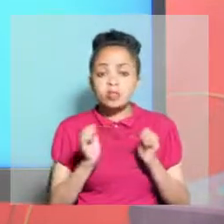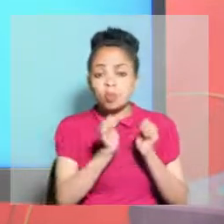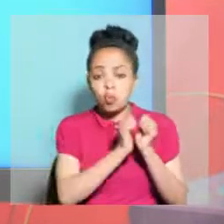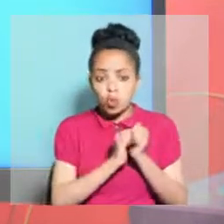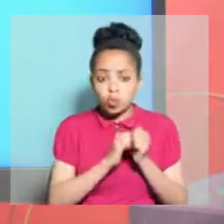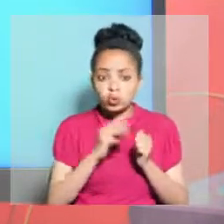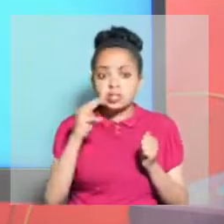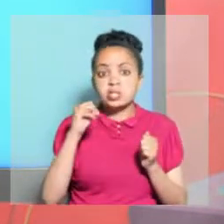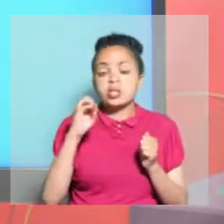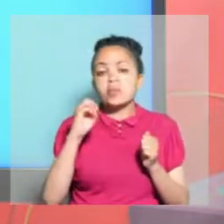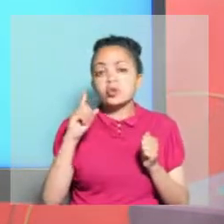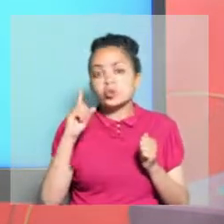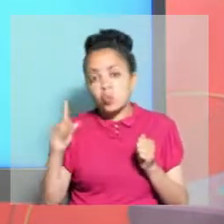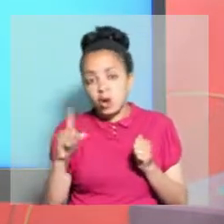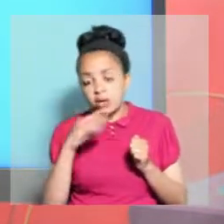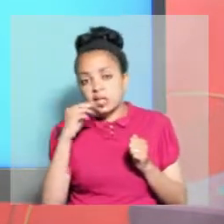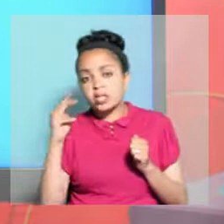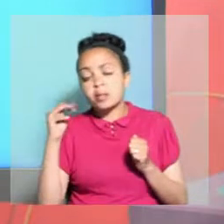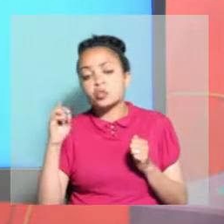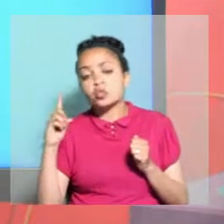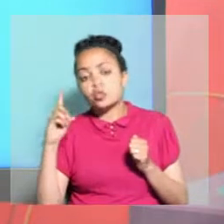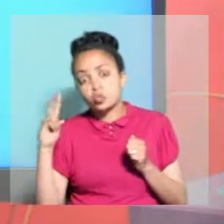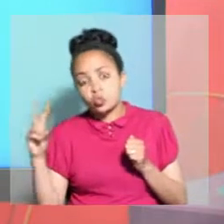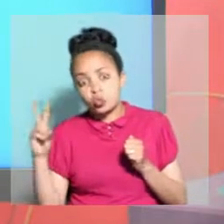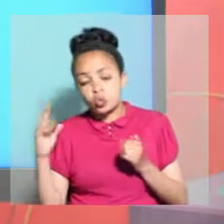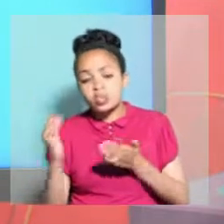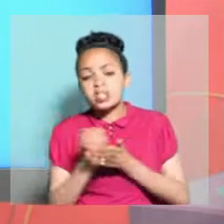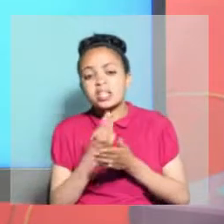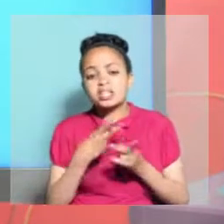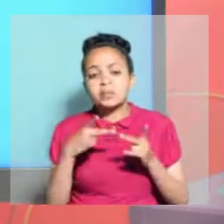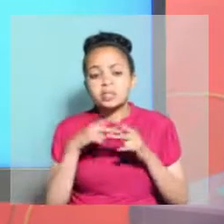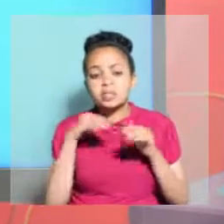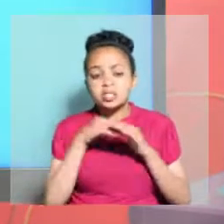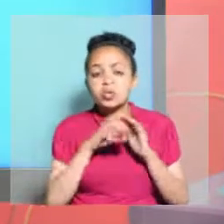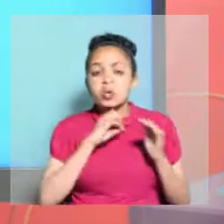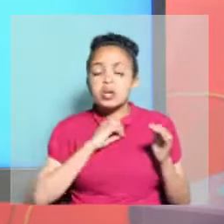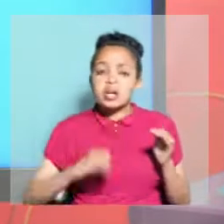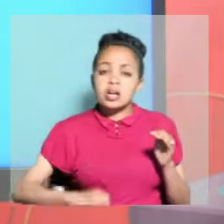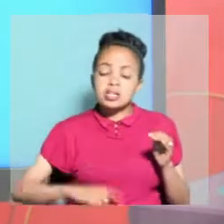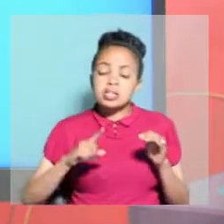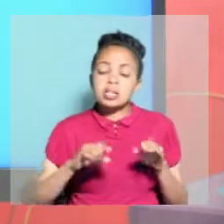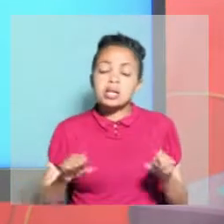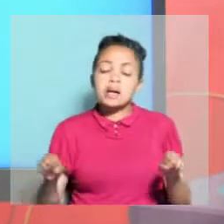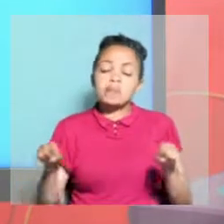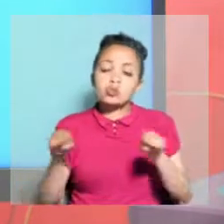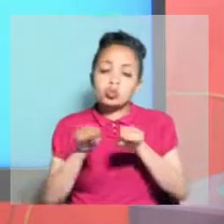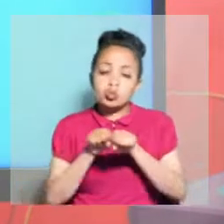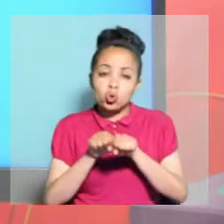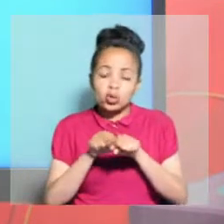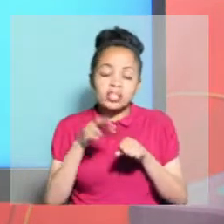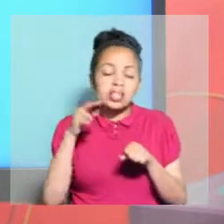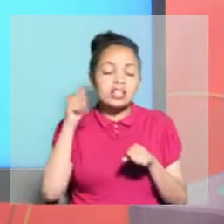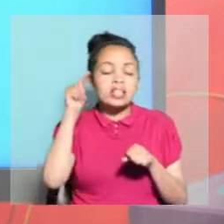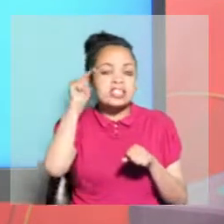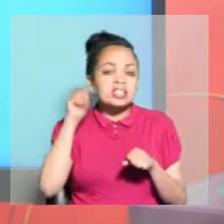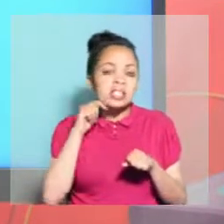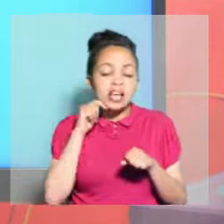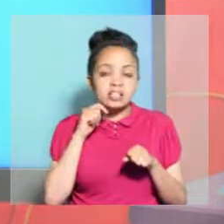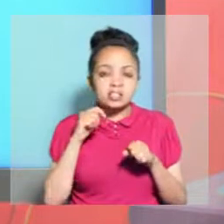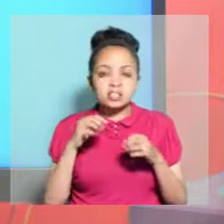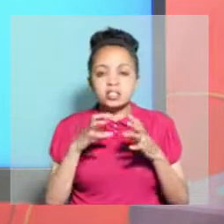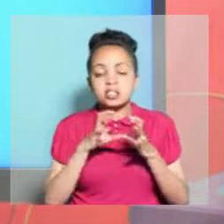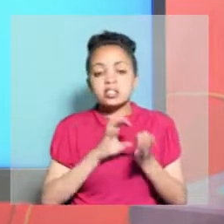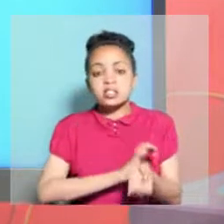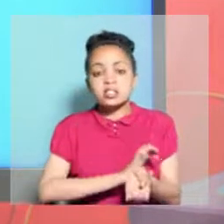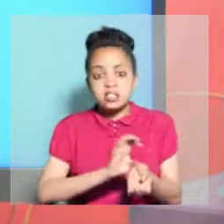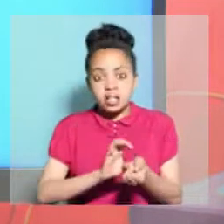and the meiosis II can be takes place in an organism that can be joined a sex cell, a